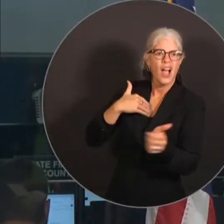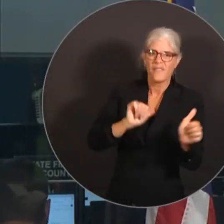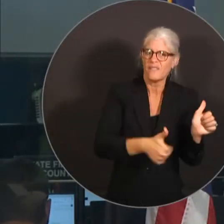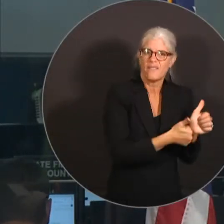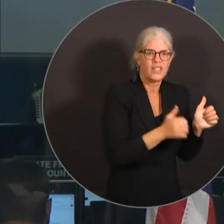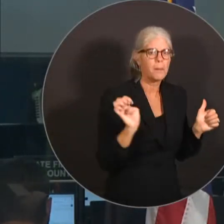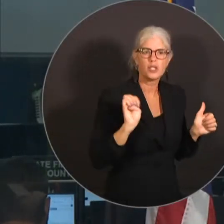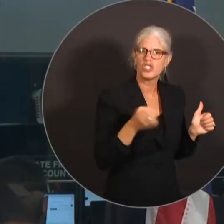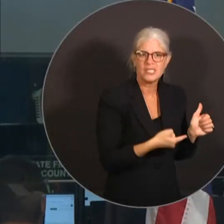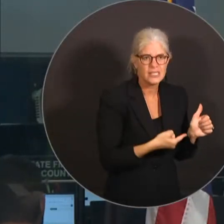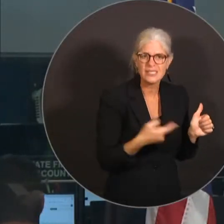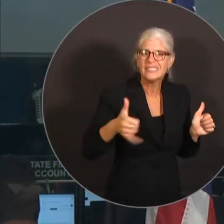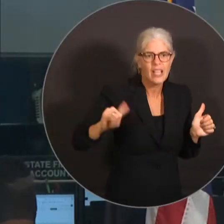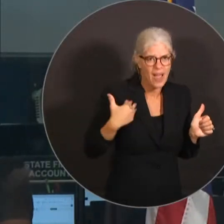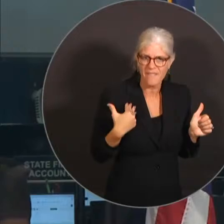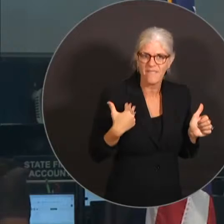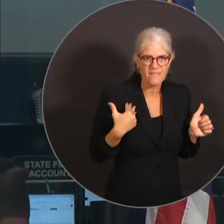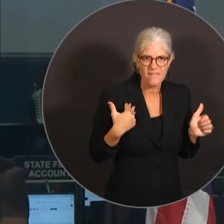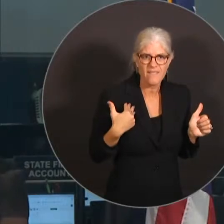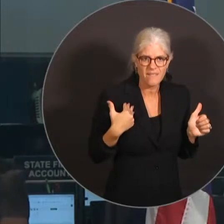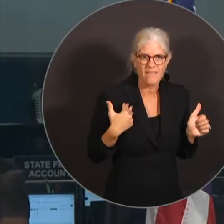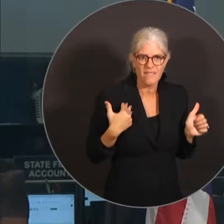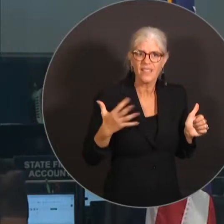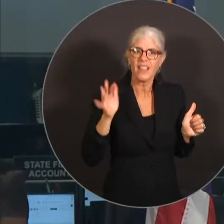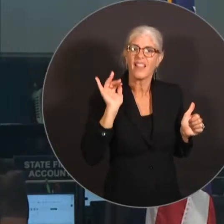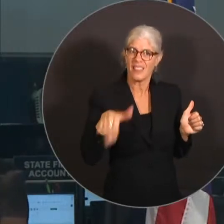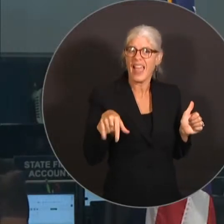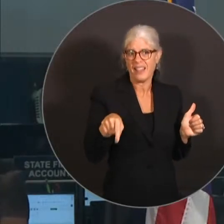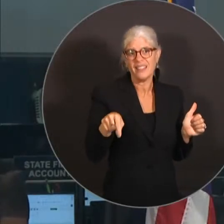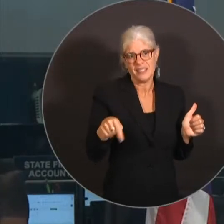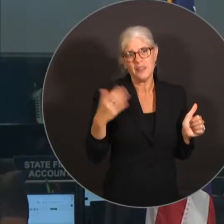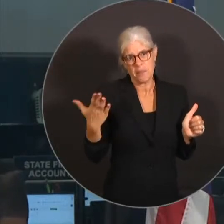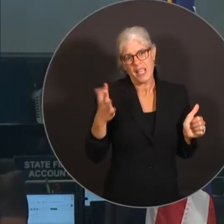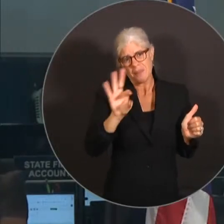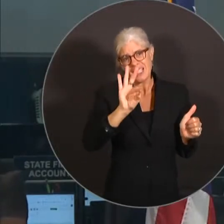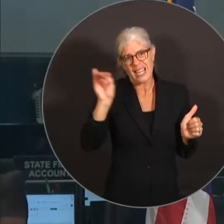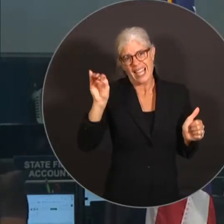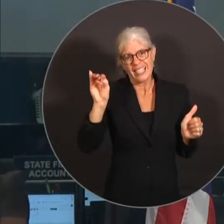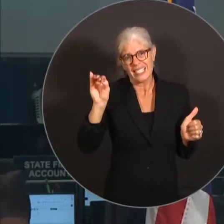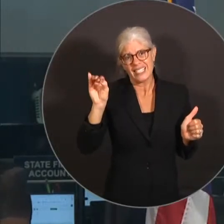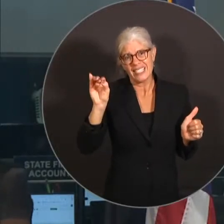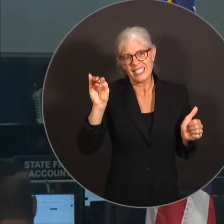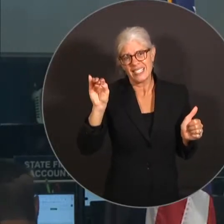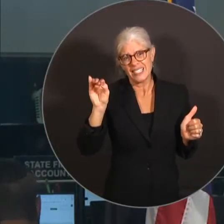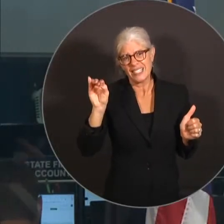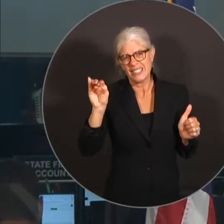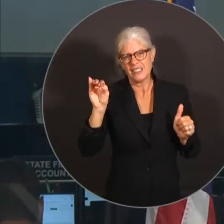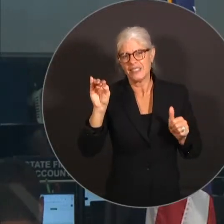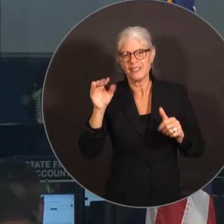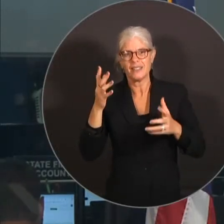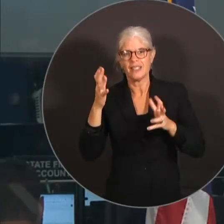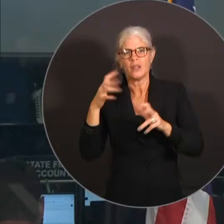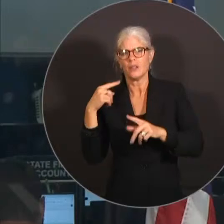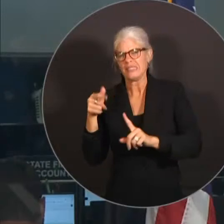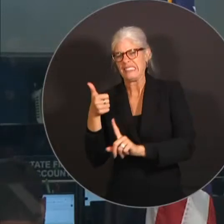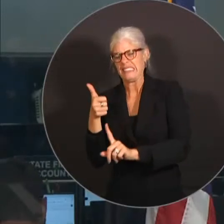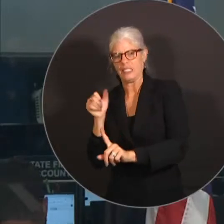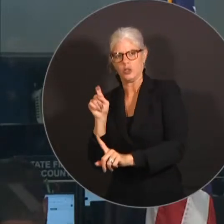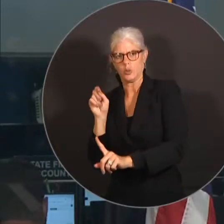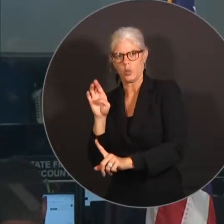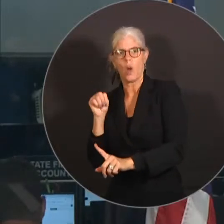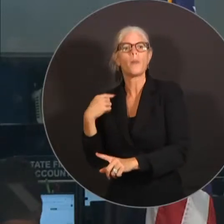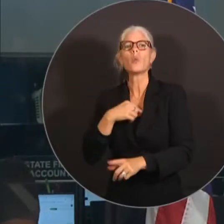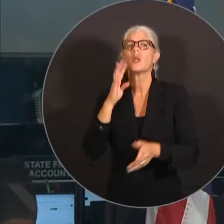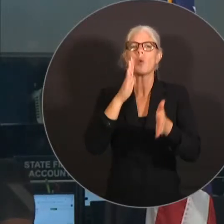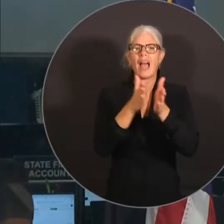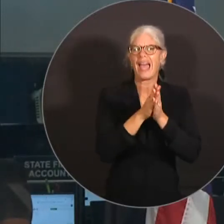that. And I would say, this will probably be a 90-10 storm, you think, or We're going to ask for it. yeah. So we'll end up asking for 90-10 for a